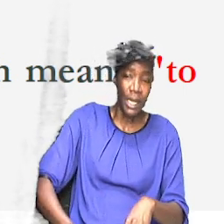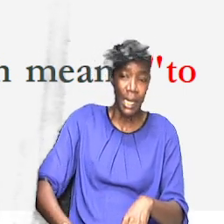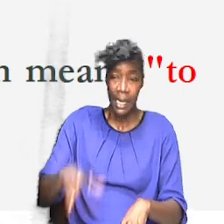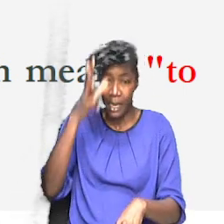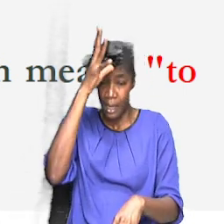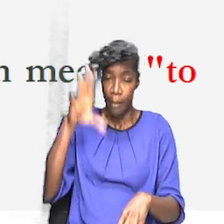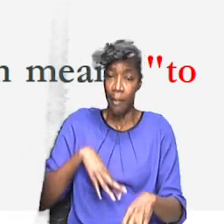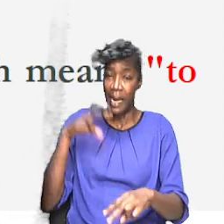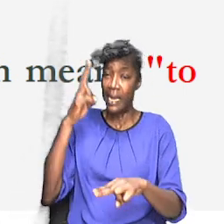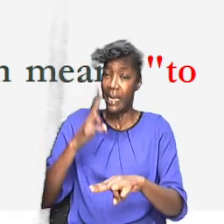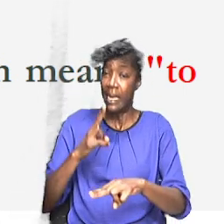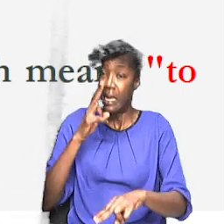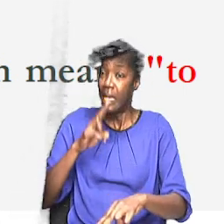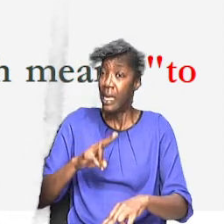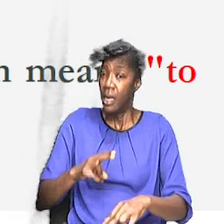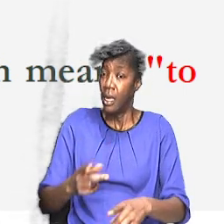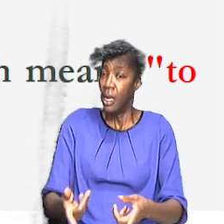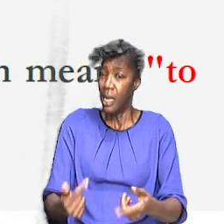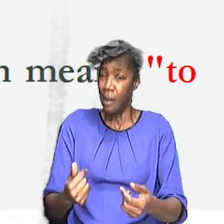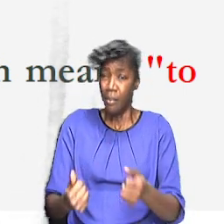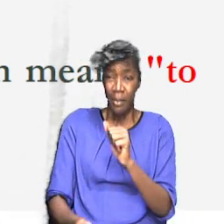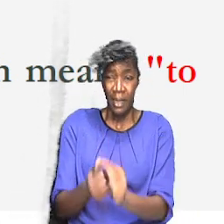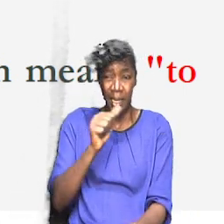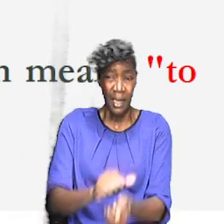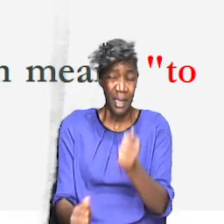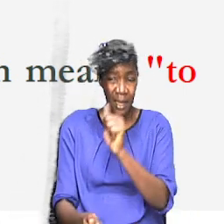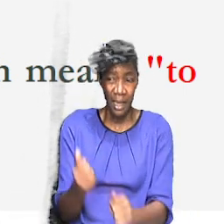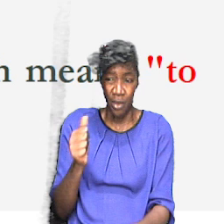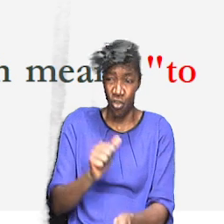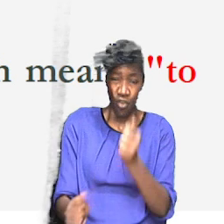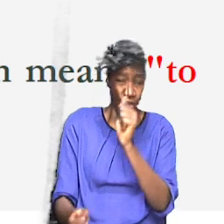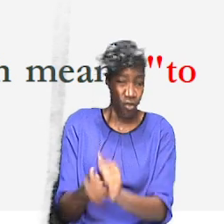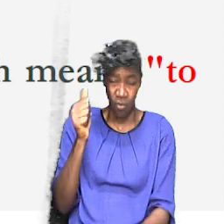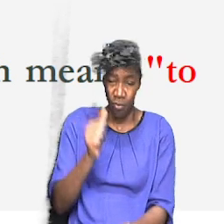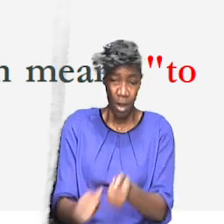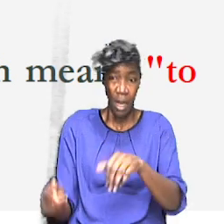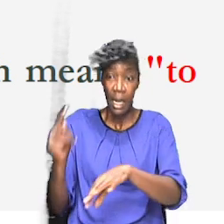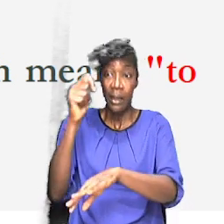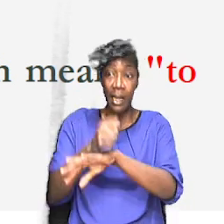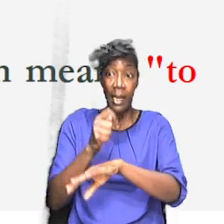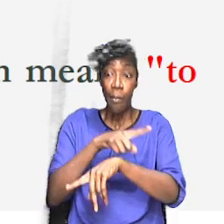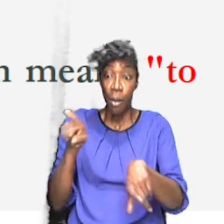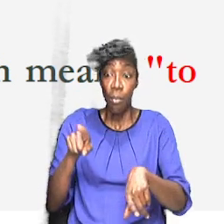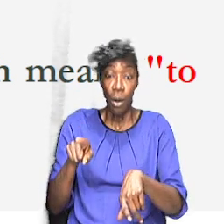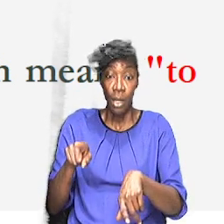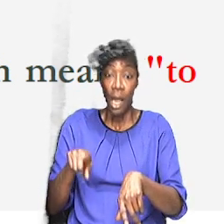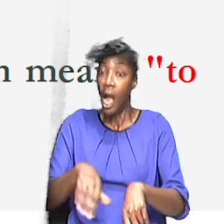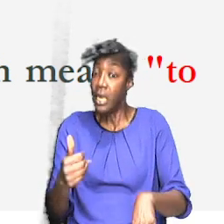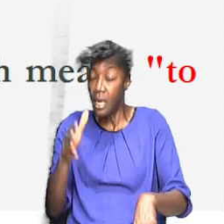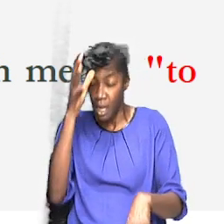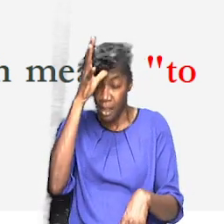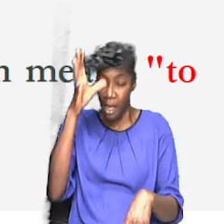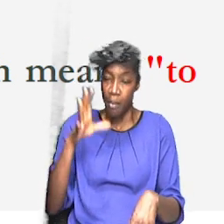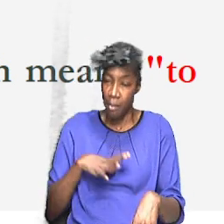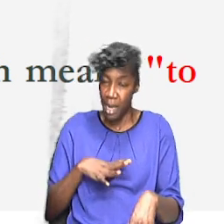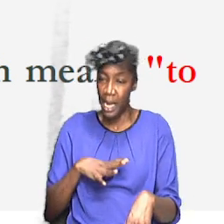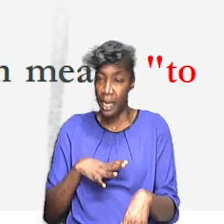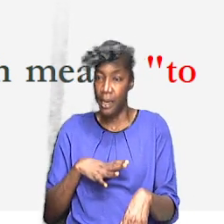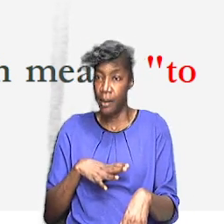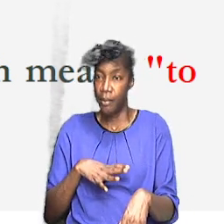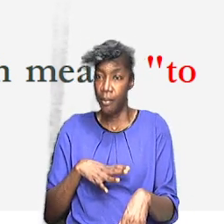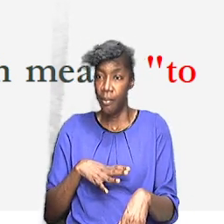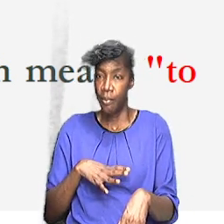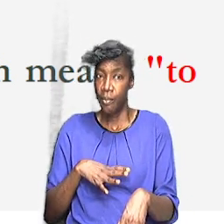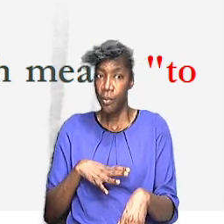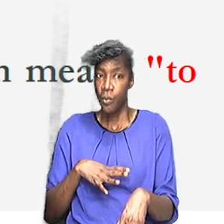also, who desecrated the temple and he offered pig. Amen. But this guy by the name of Maccabees, they call